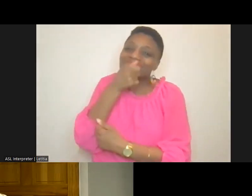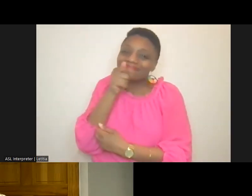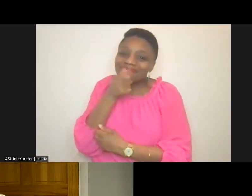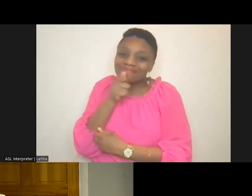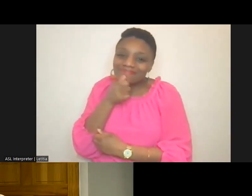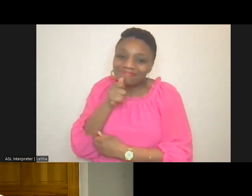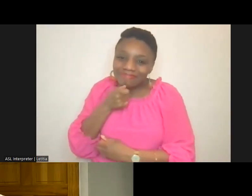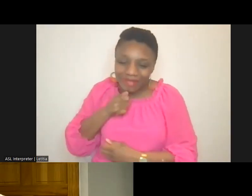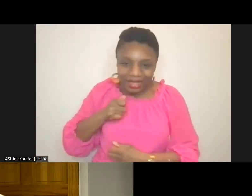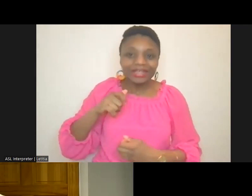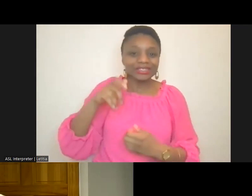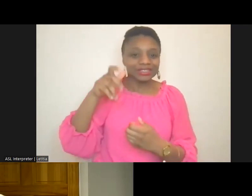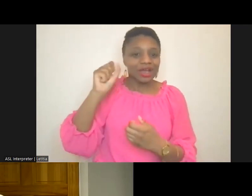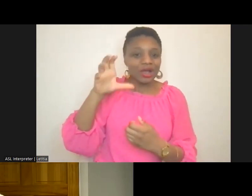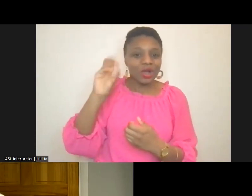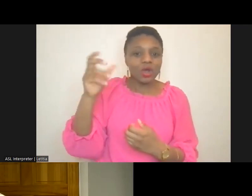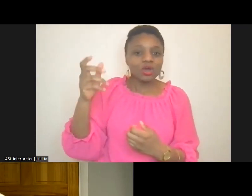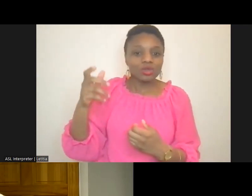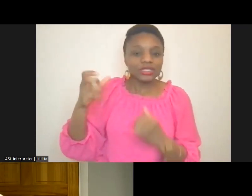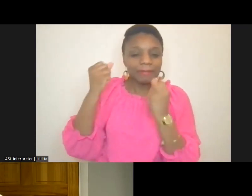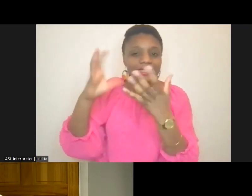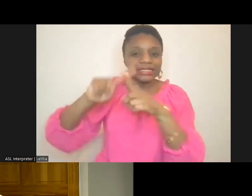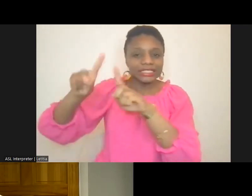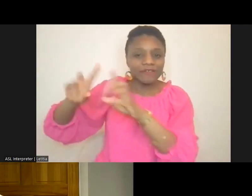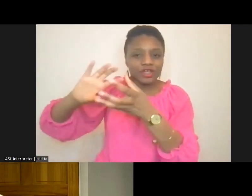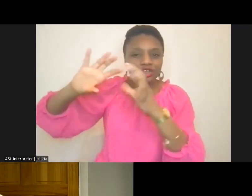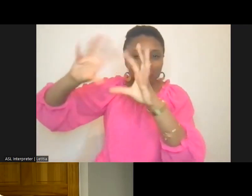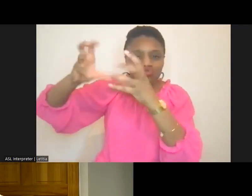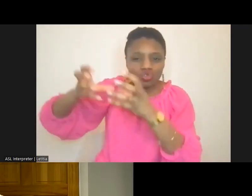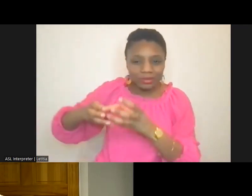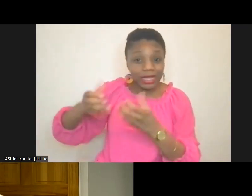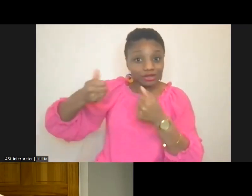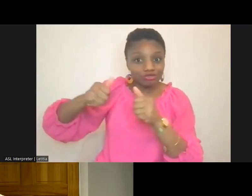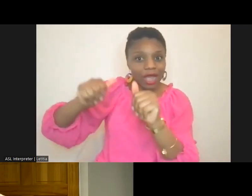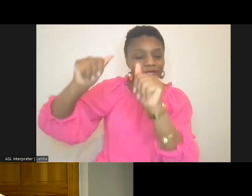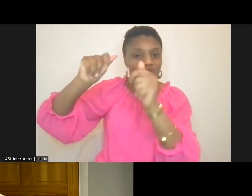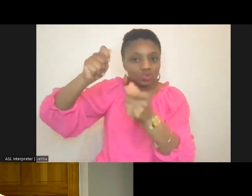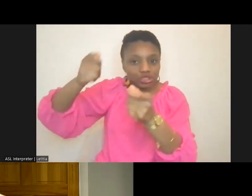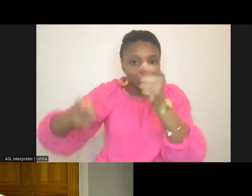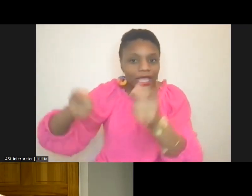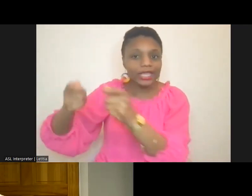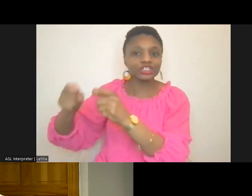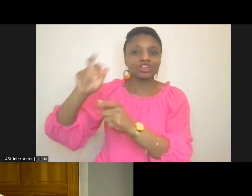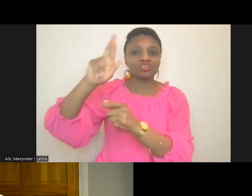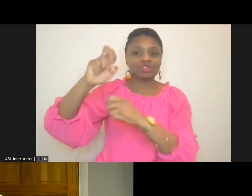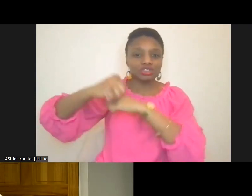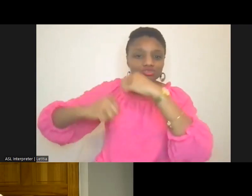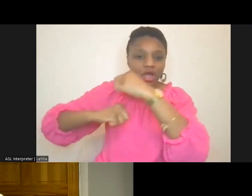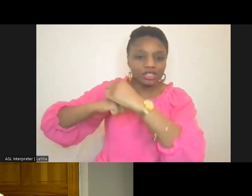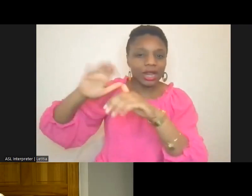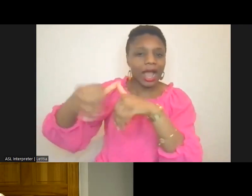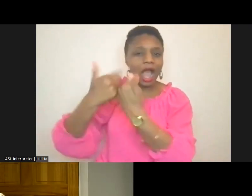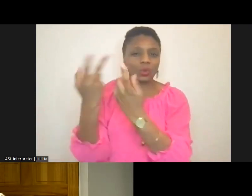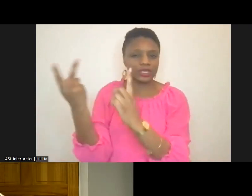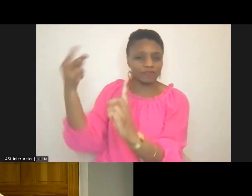in the details. So there are a lot of different groups that are trying to change or restructure how we view